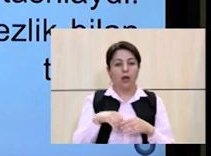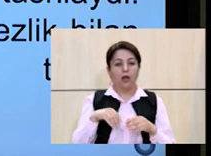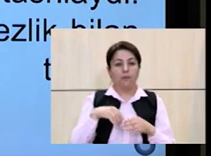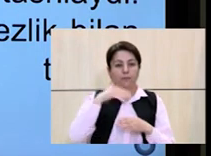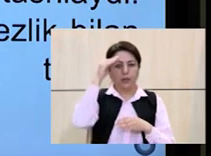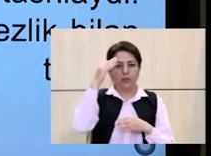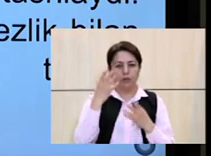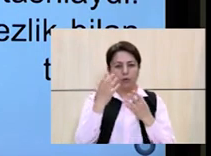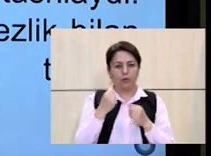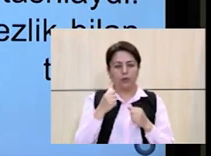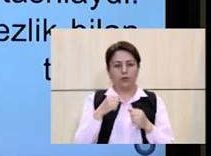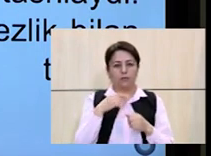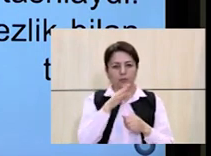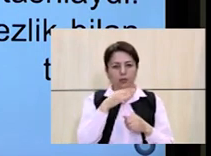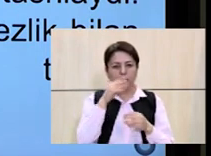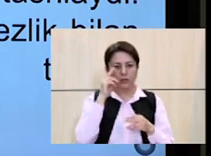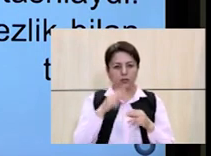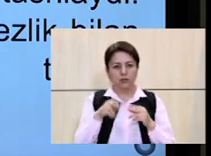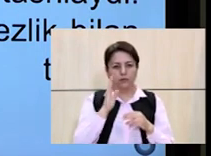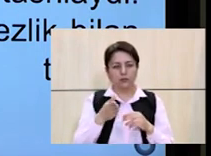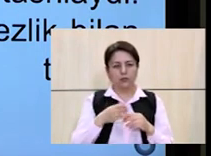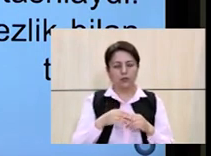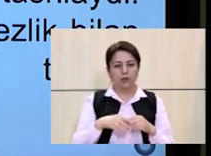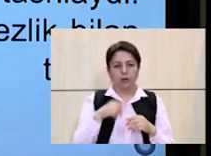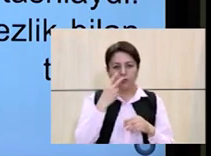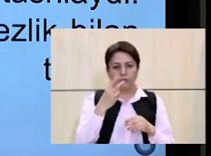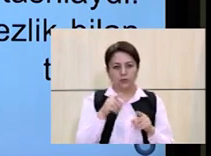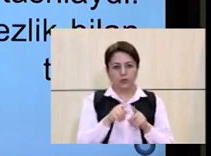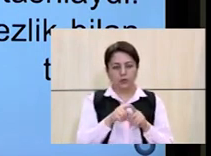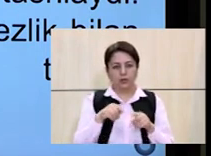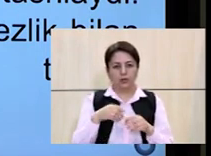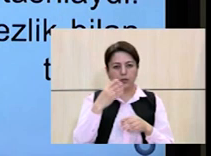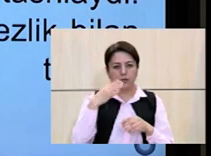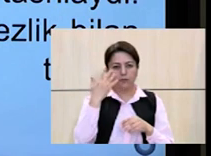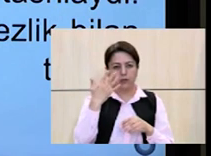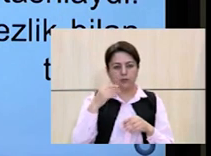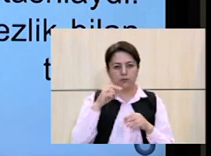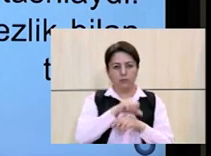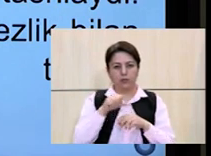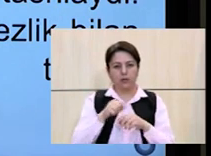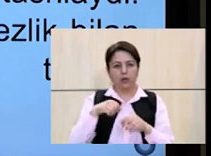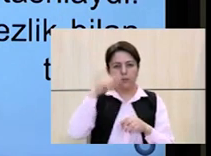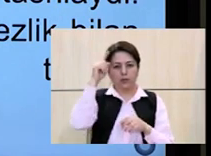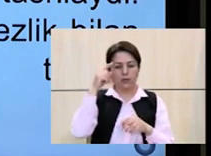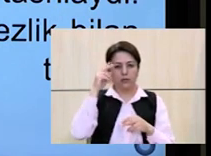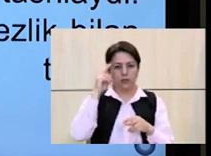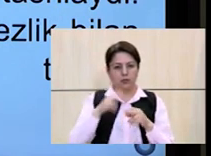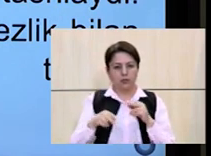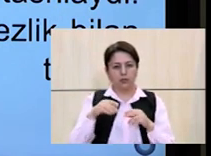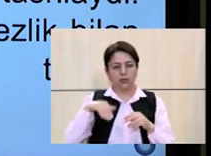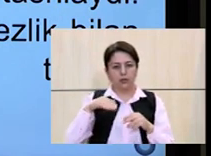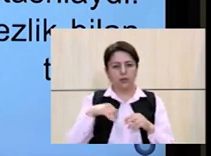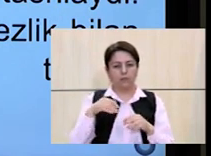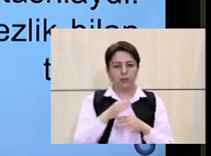o'sha baliqni tashlab yuboradi. Ko'rib turganingizdek, 45 metr balandlikdan pastga tashlagandan so'ng, tabiiyki,